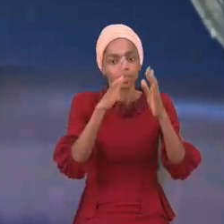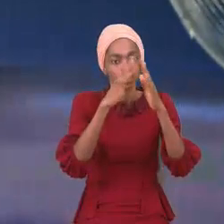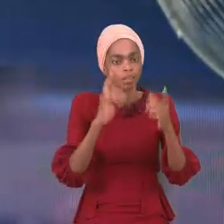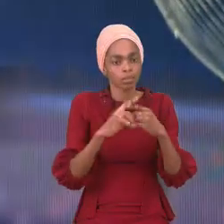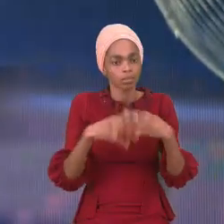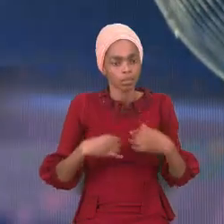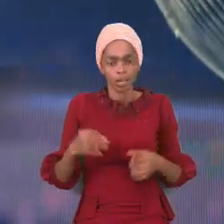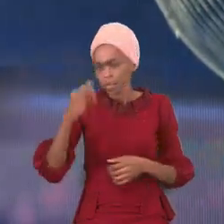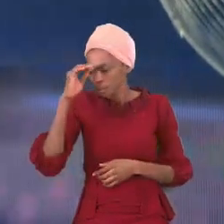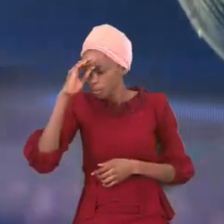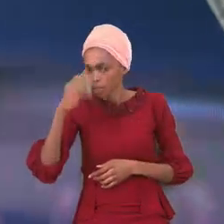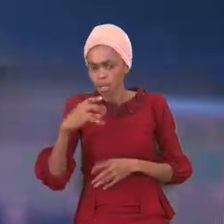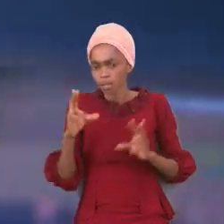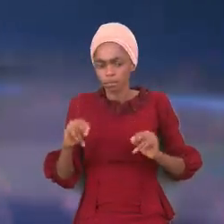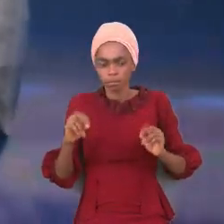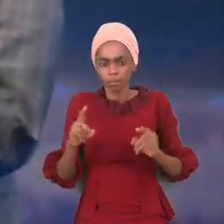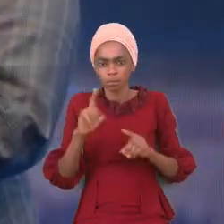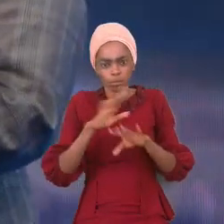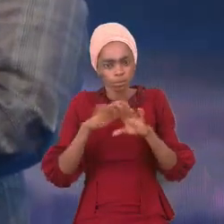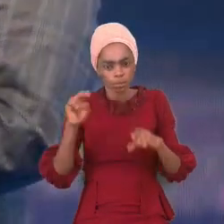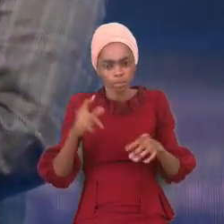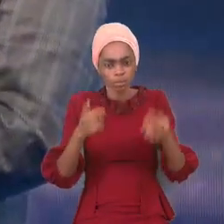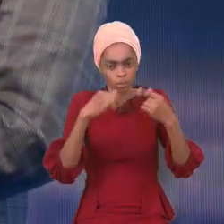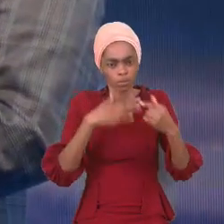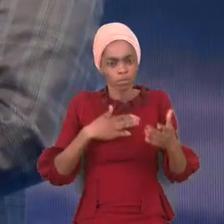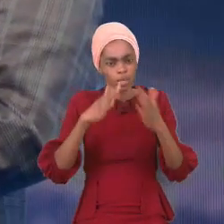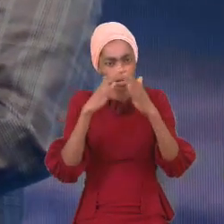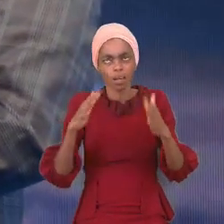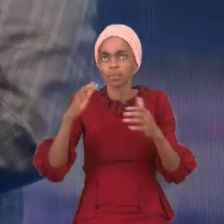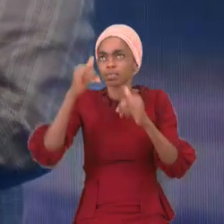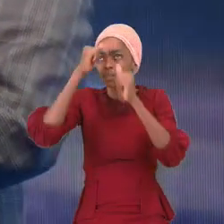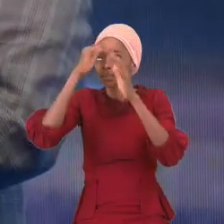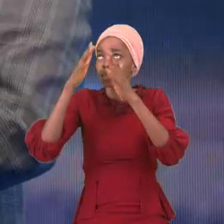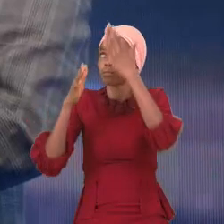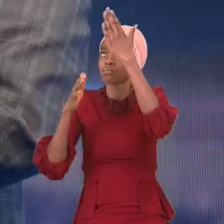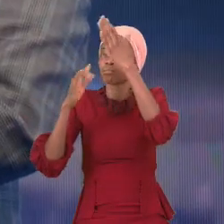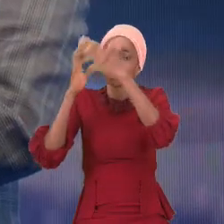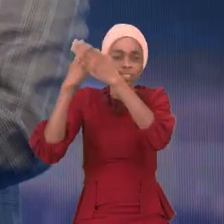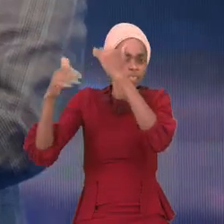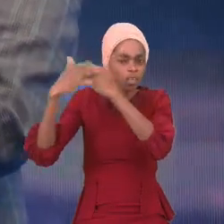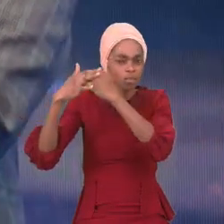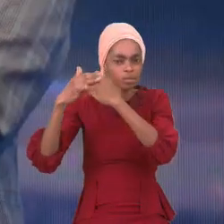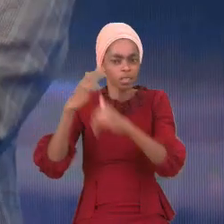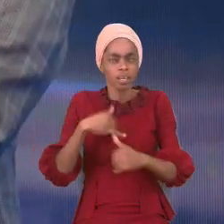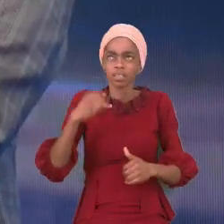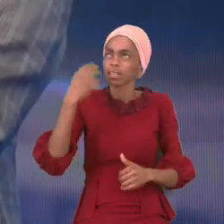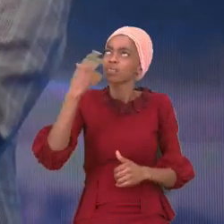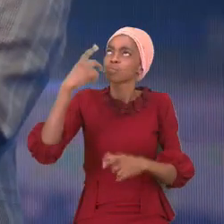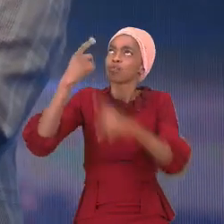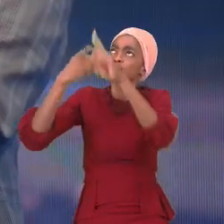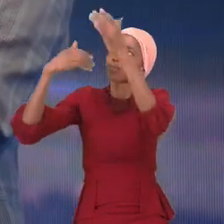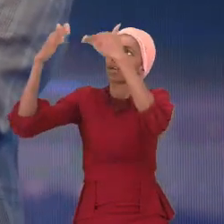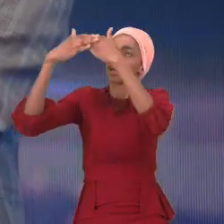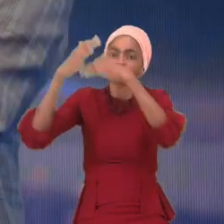no, you don't need to take the trouble. The Father stayed in heaven, and then he spoke the